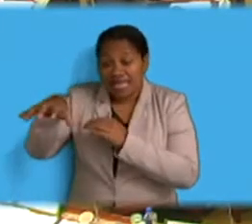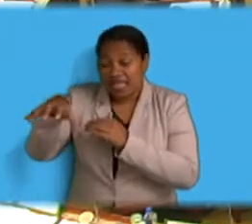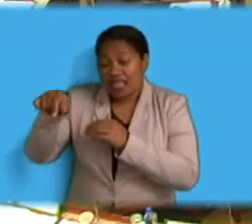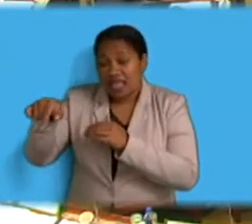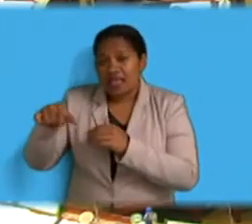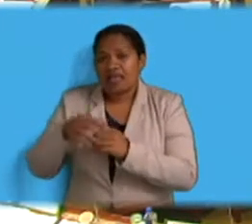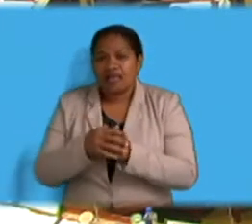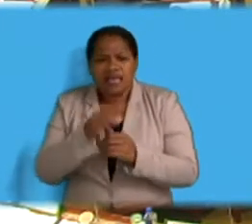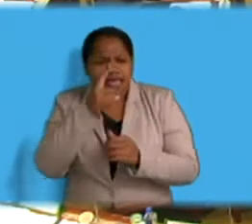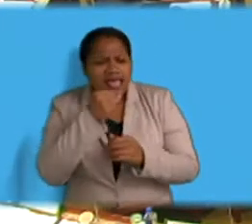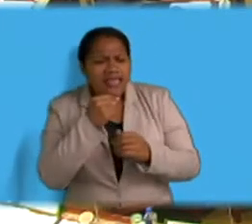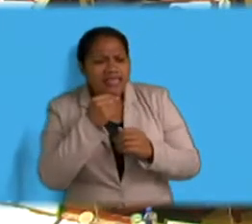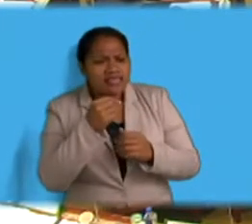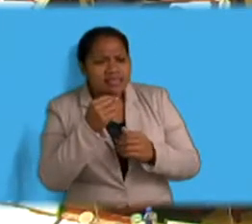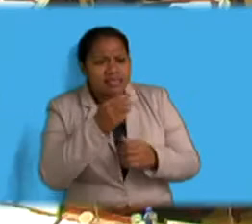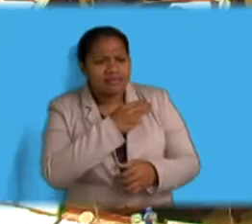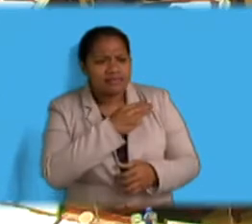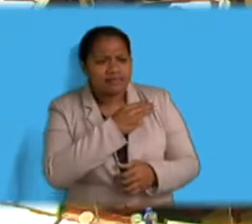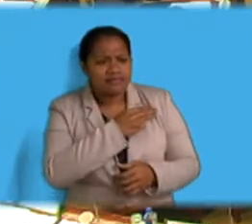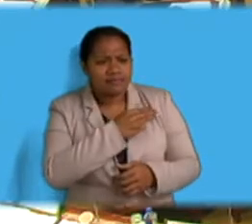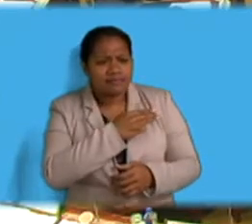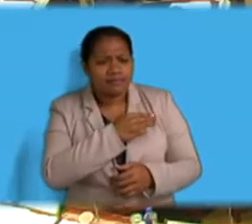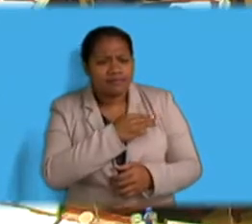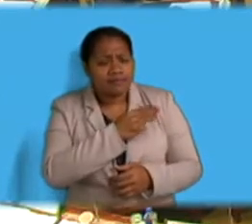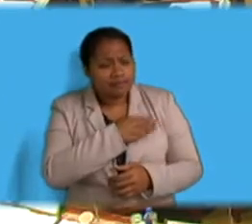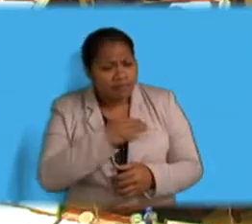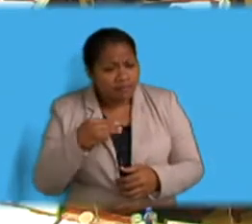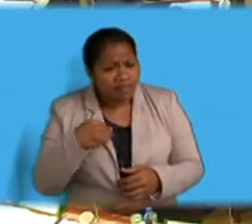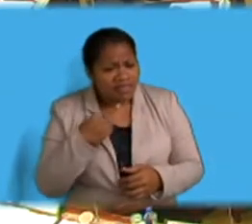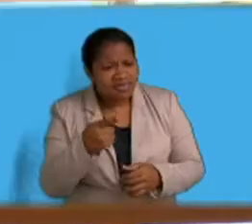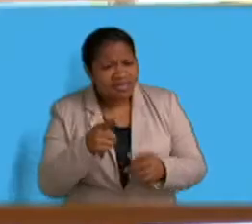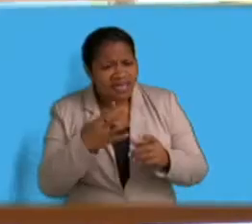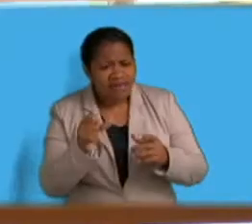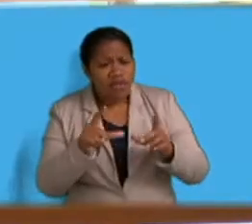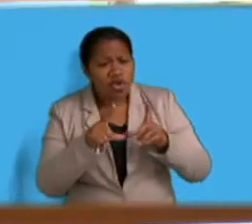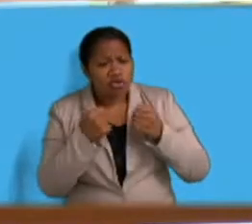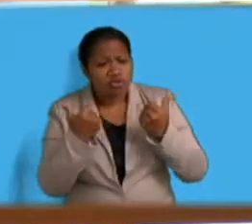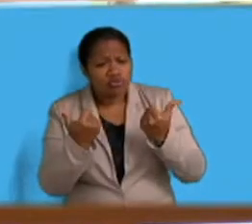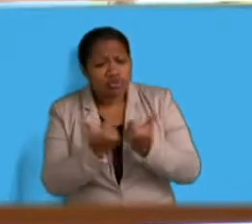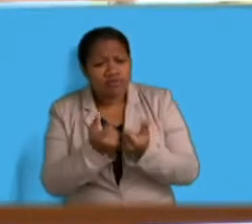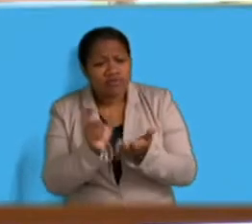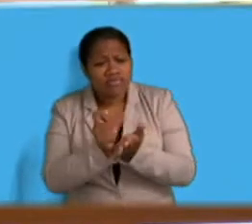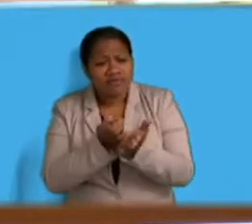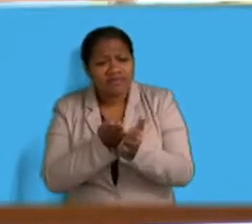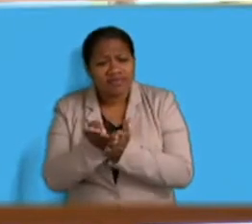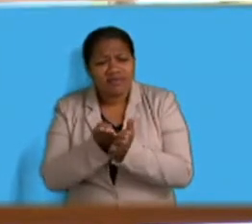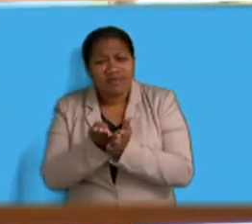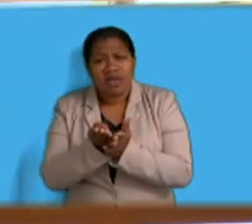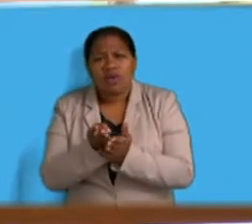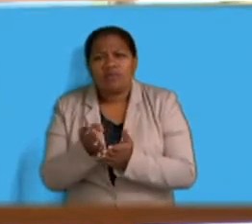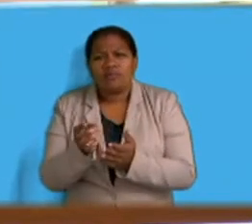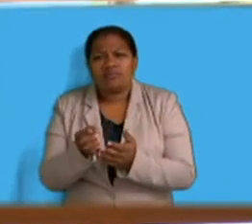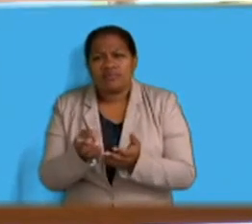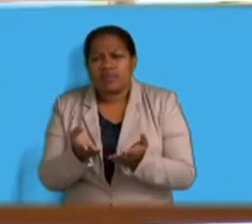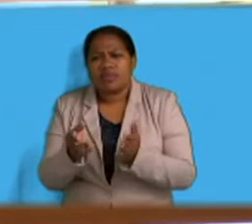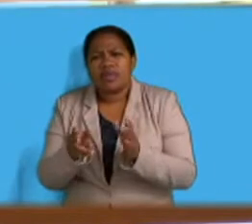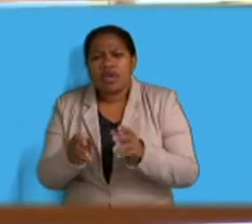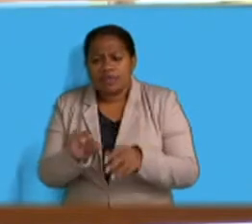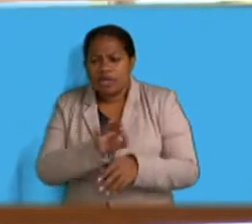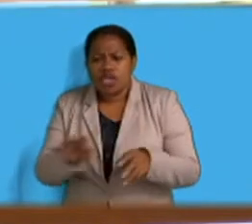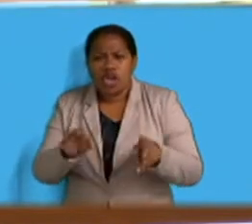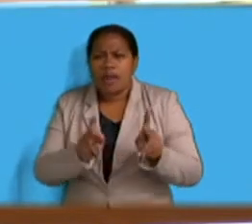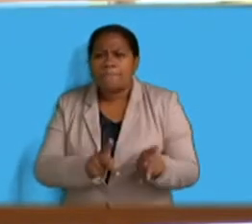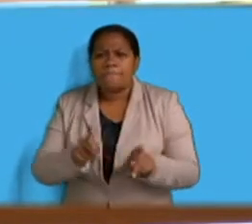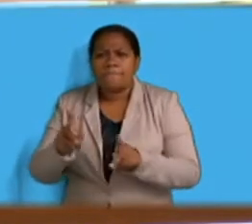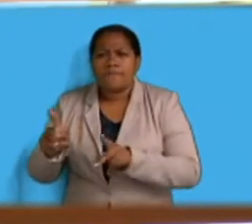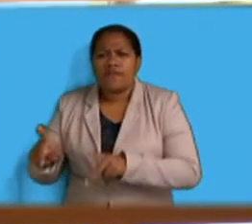Minister elaborate on the advantage of having contracted staff in civil service in regards to non-performing staff and non-productive staff,